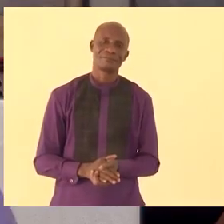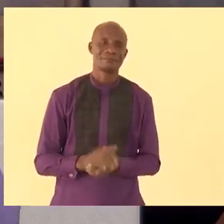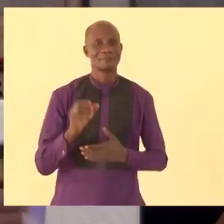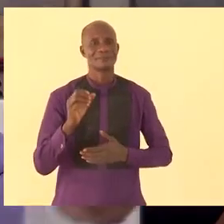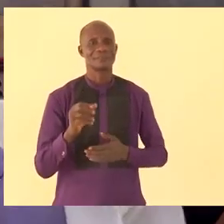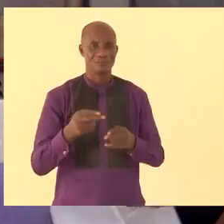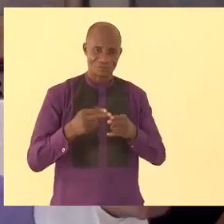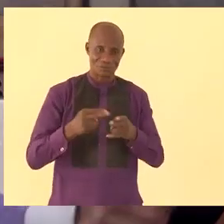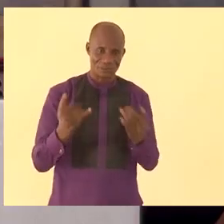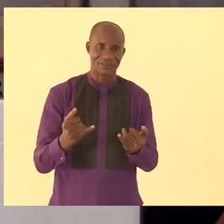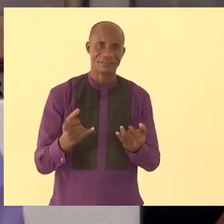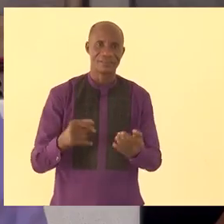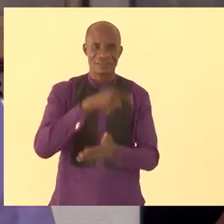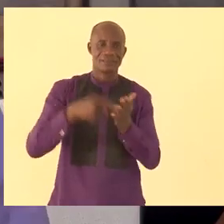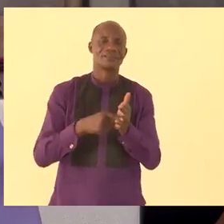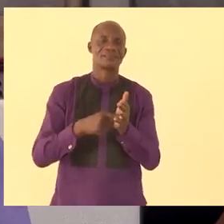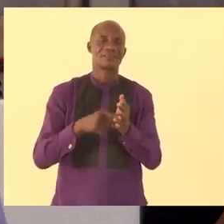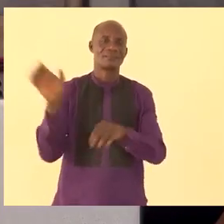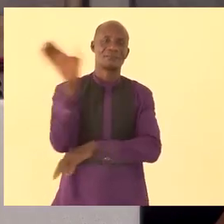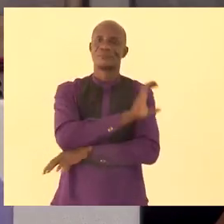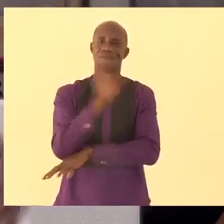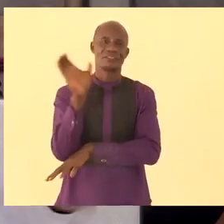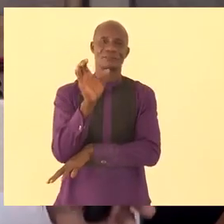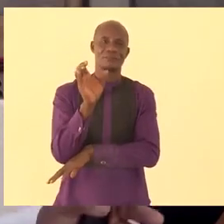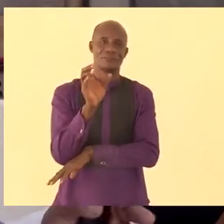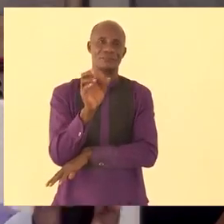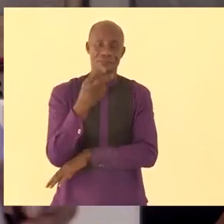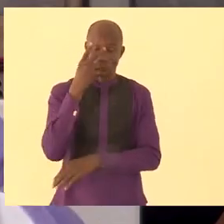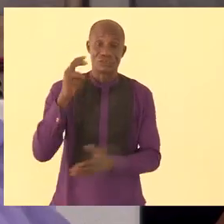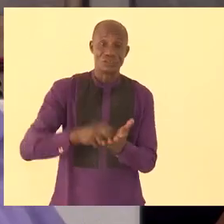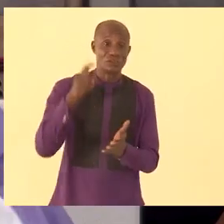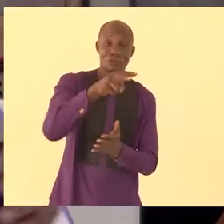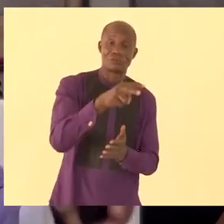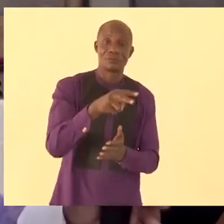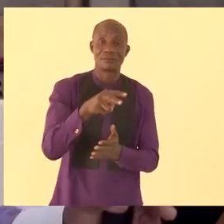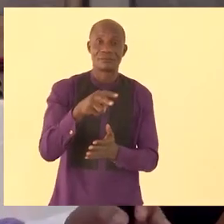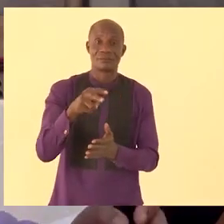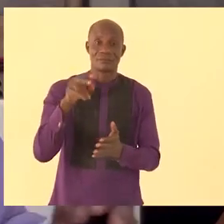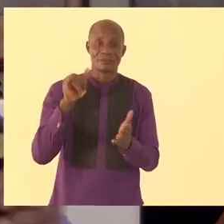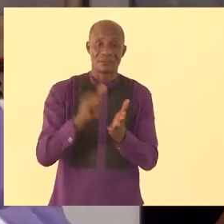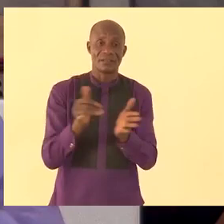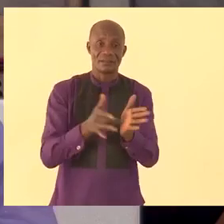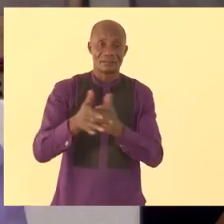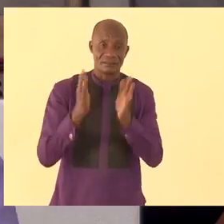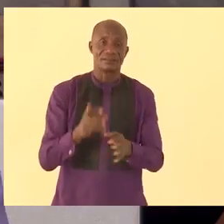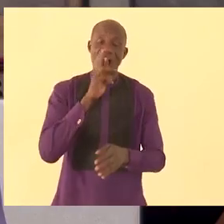I mean, soon now, this is Christmas season. You see all the jumping around that Christians are